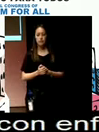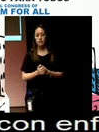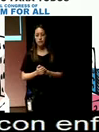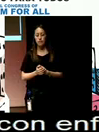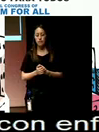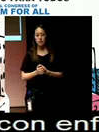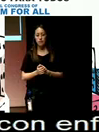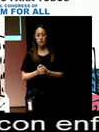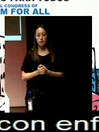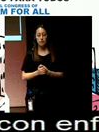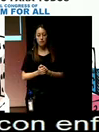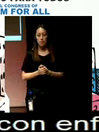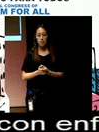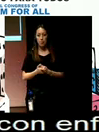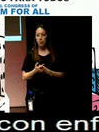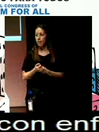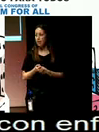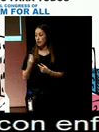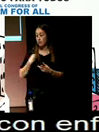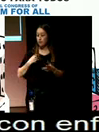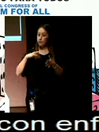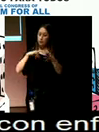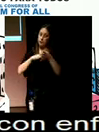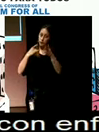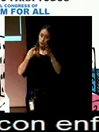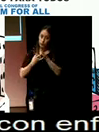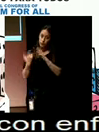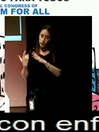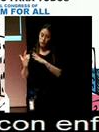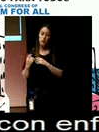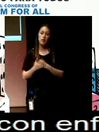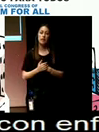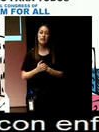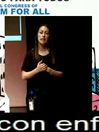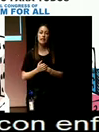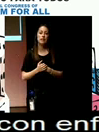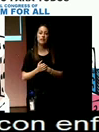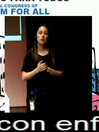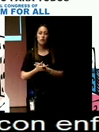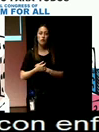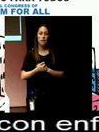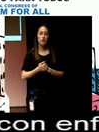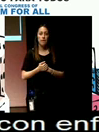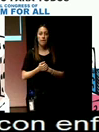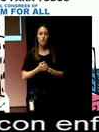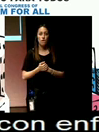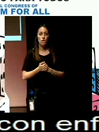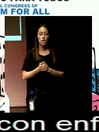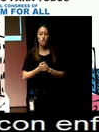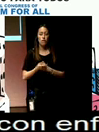So with this, mind you that the project or the Calypso initiative had, since 2007 up